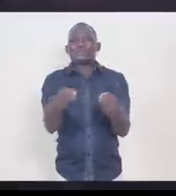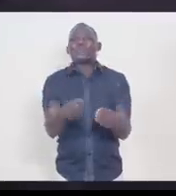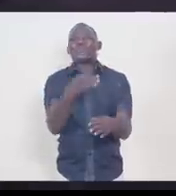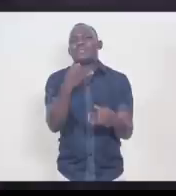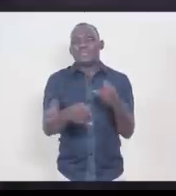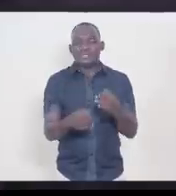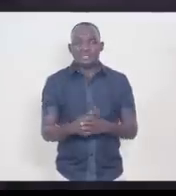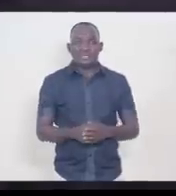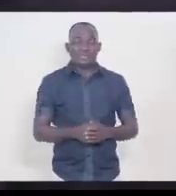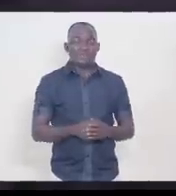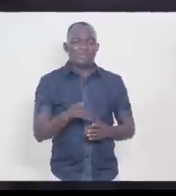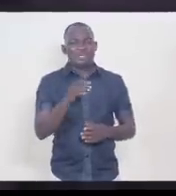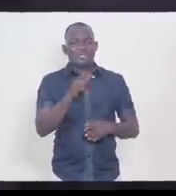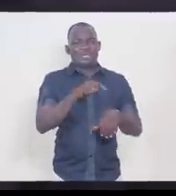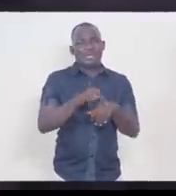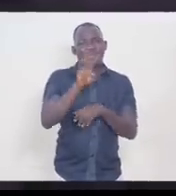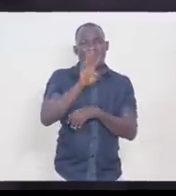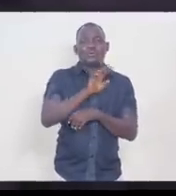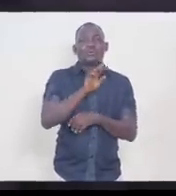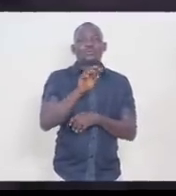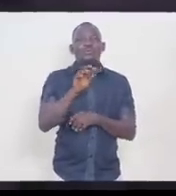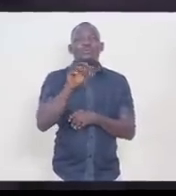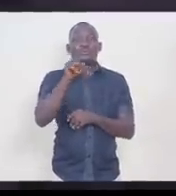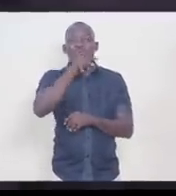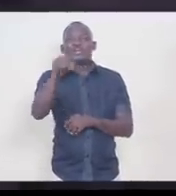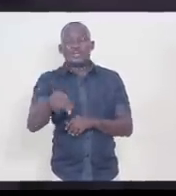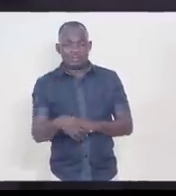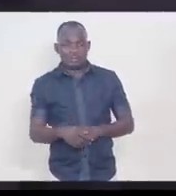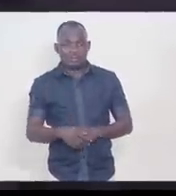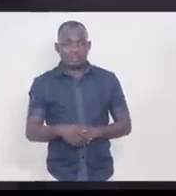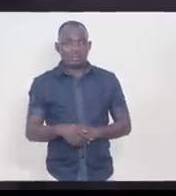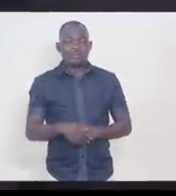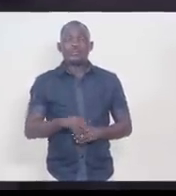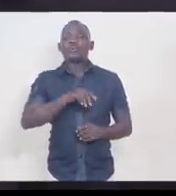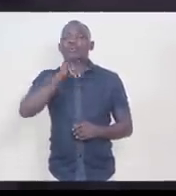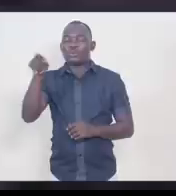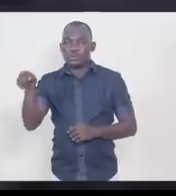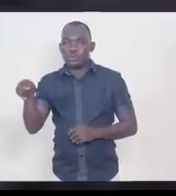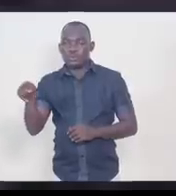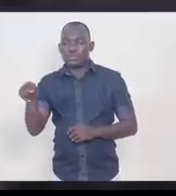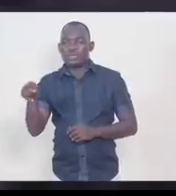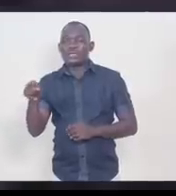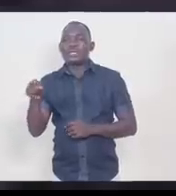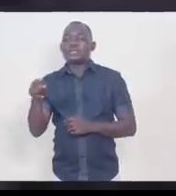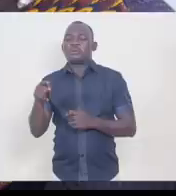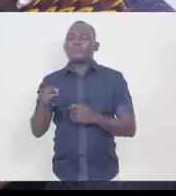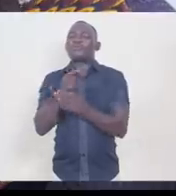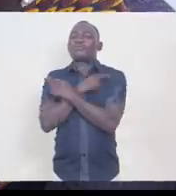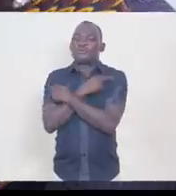Okay. They'll be here around 4 p.m. So why don't you go home and freshen up and be here maybe